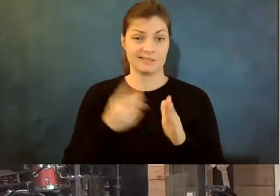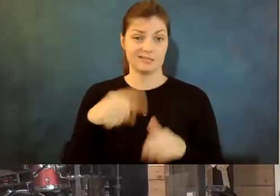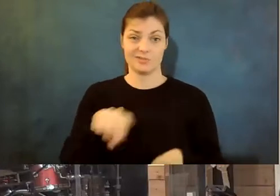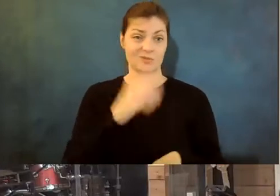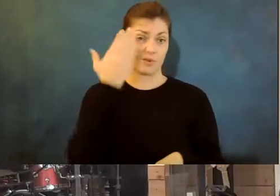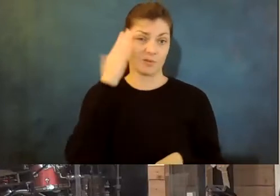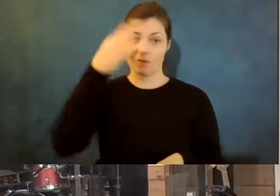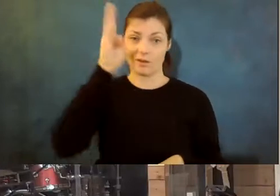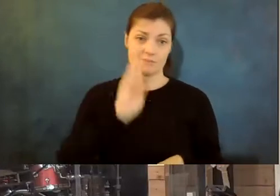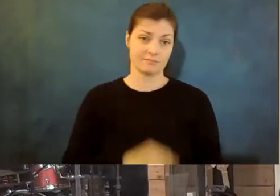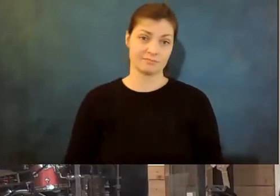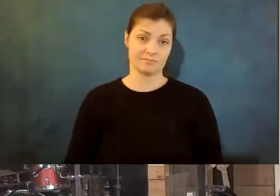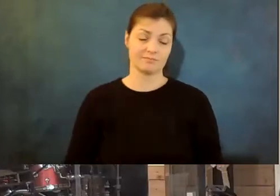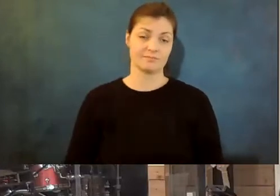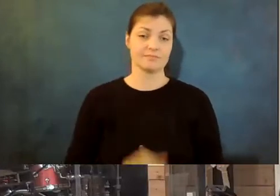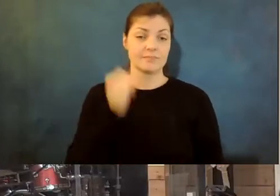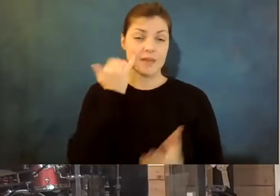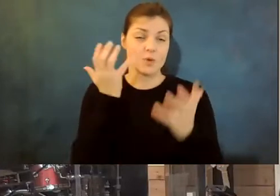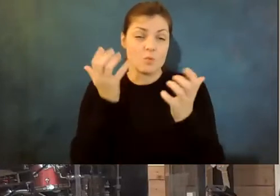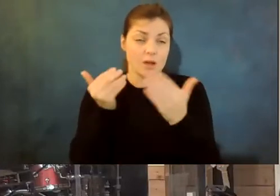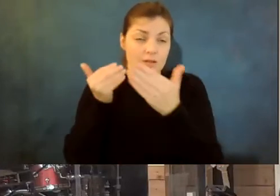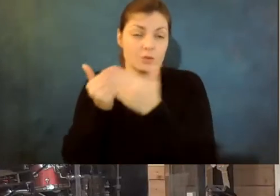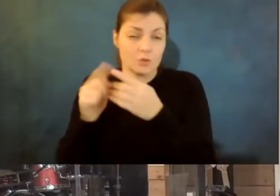You're as close to God as you want to be.